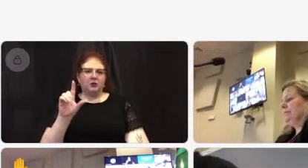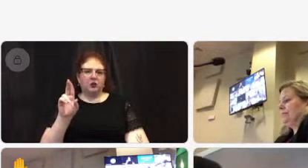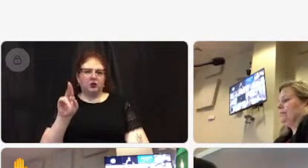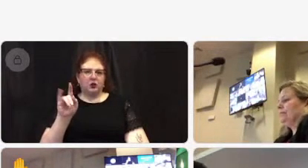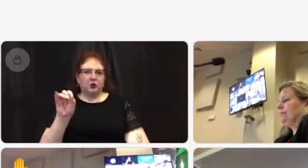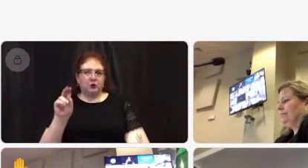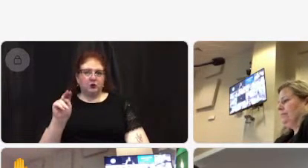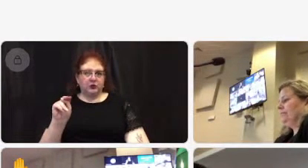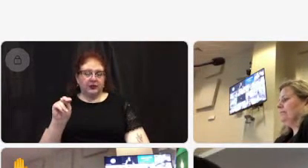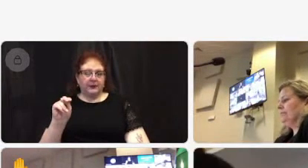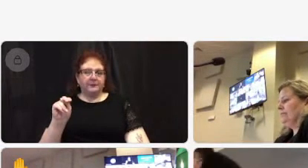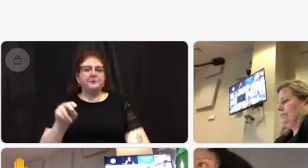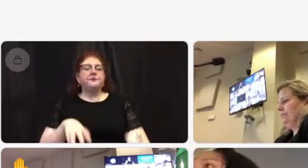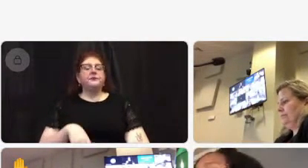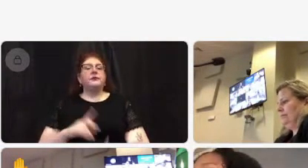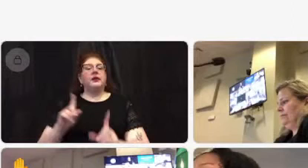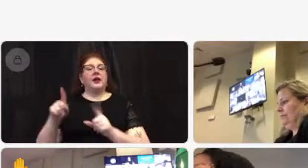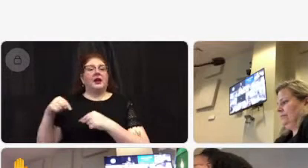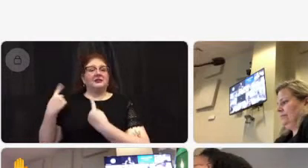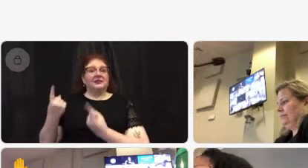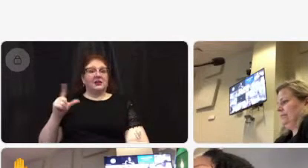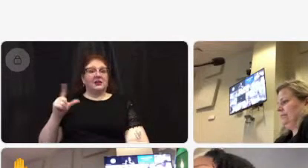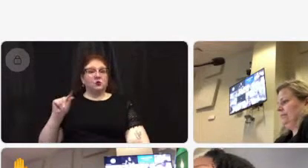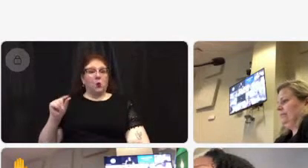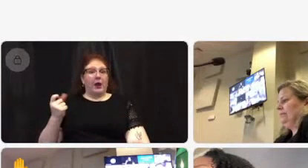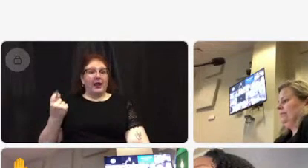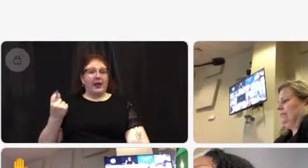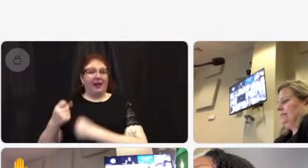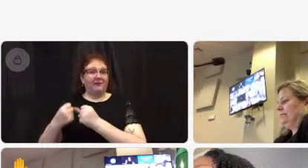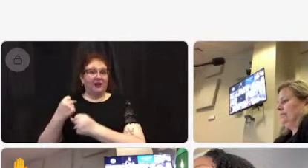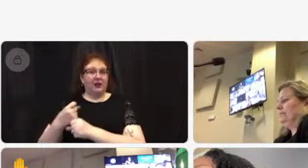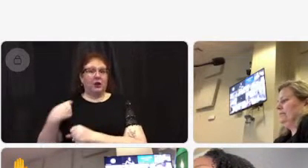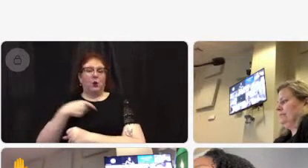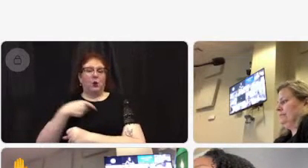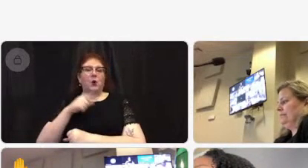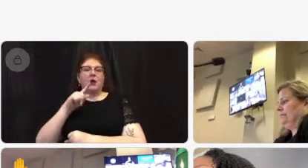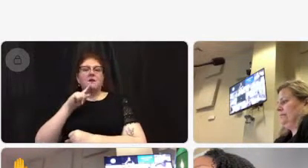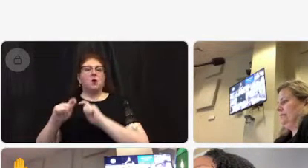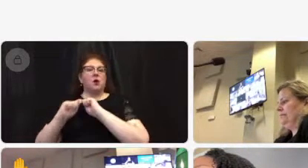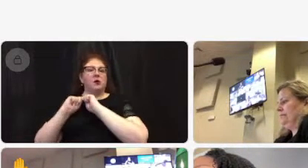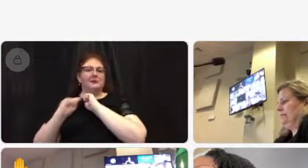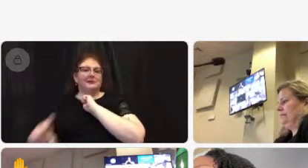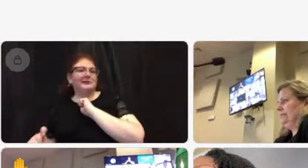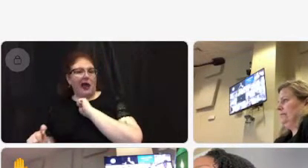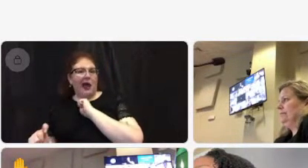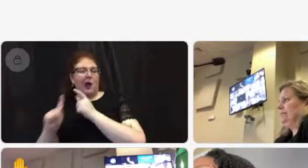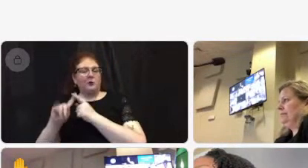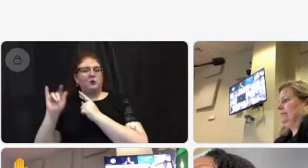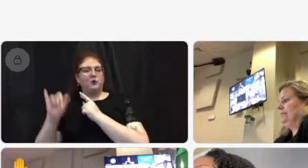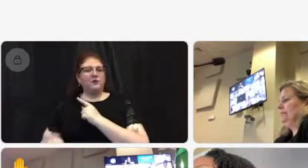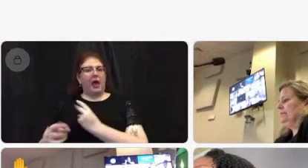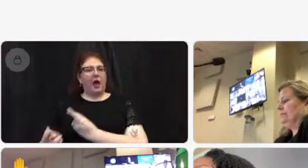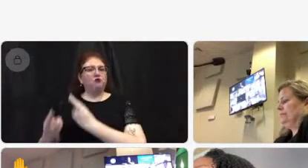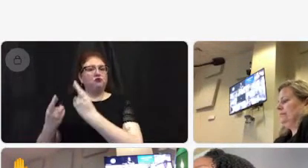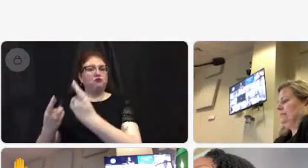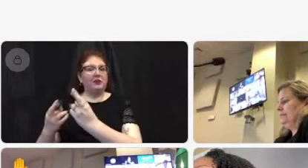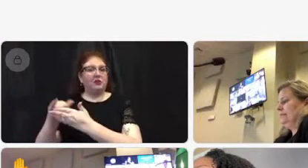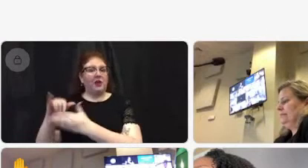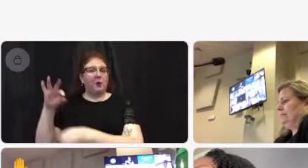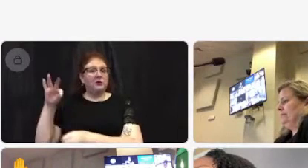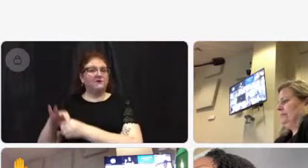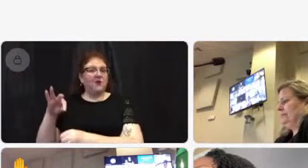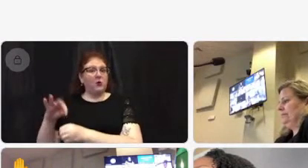2011, this board has remained tied to the resolution that they voted on. Now, if you all want to change